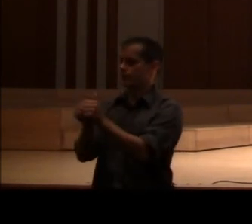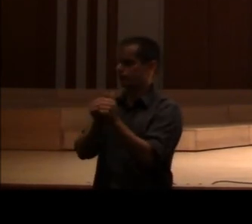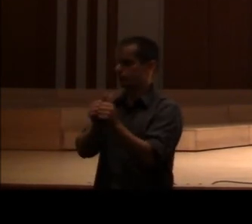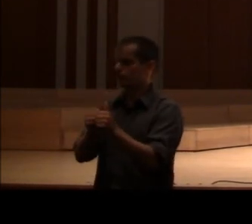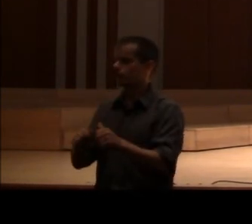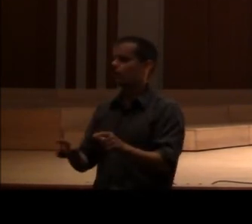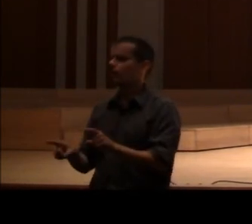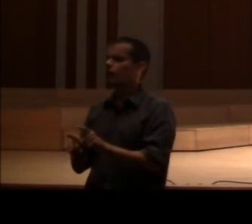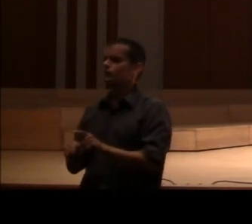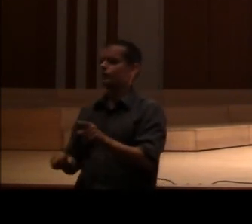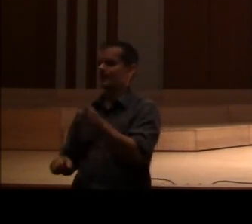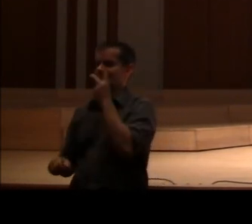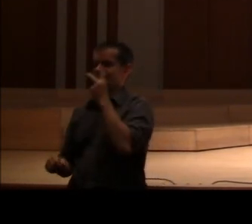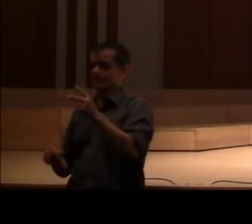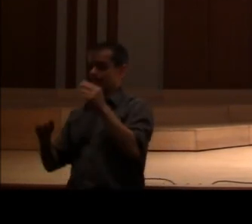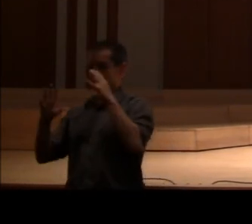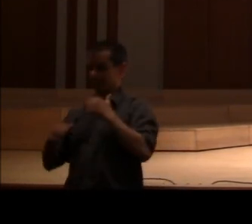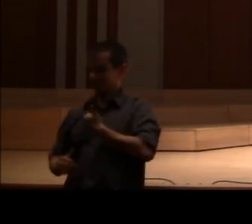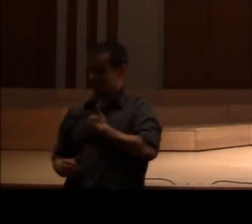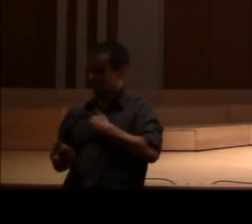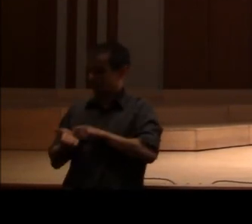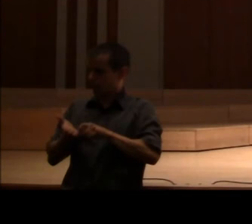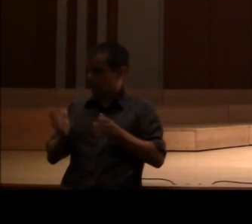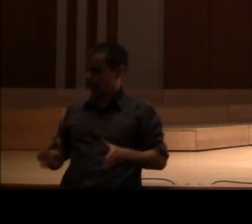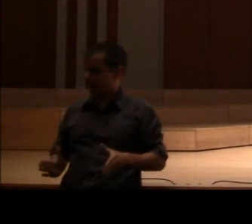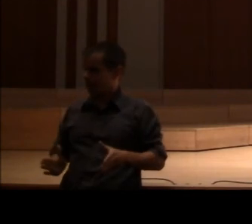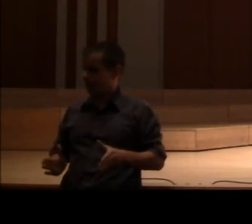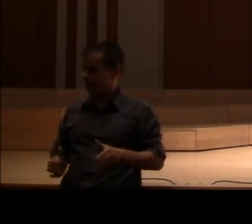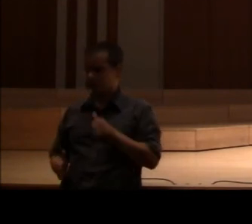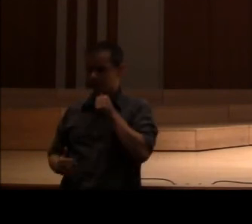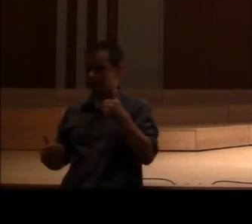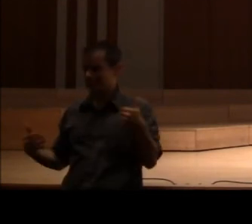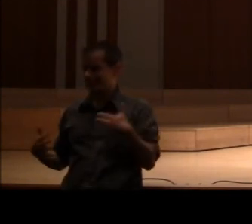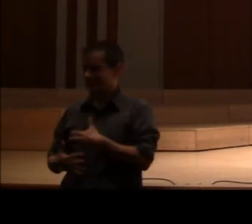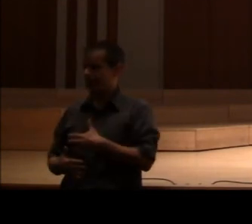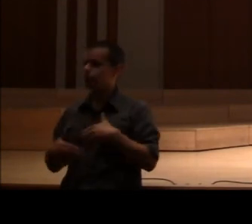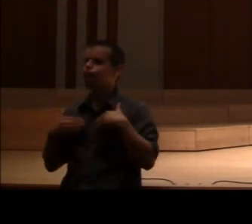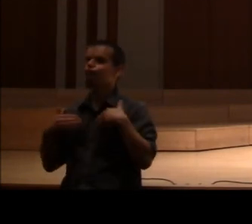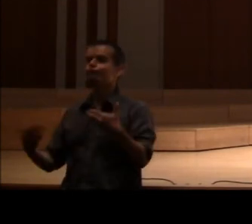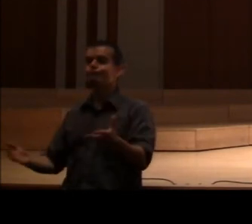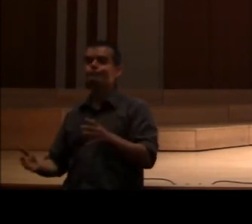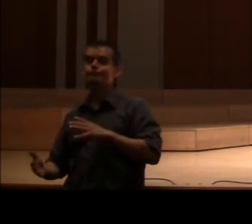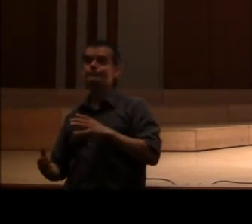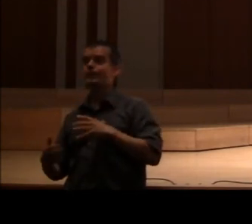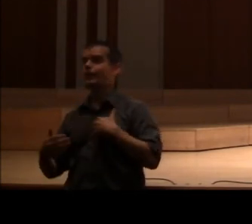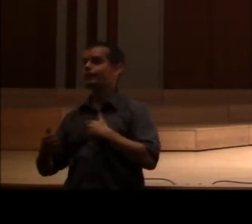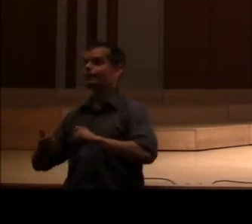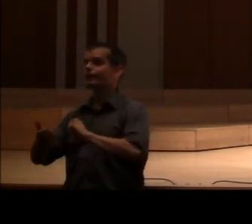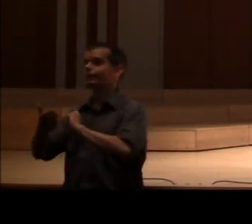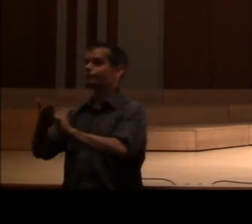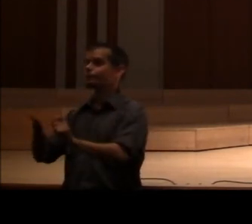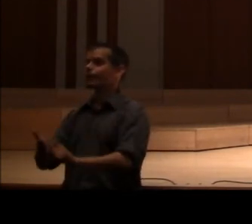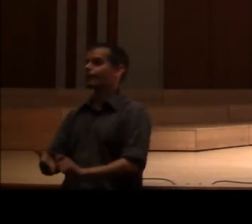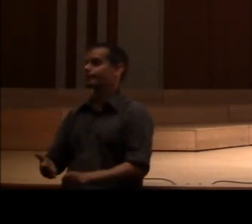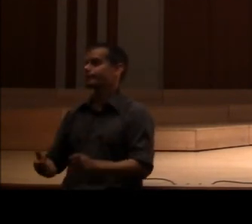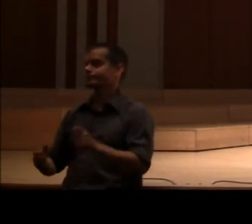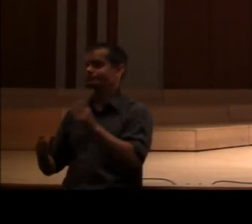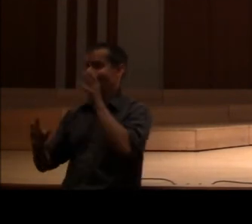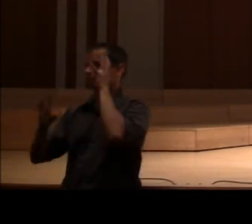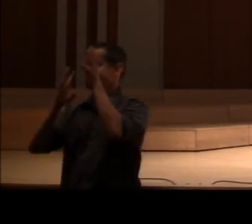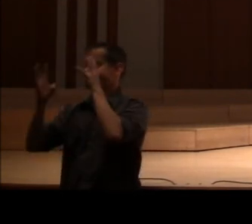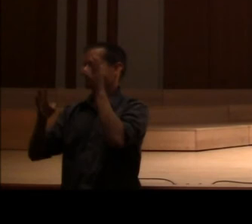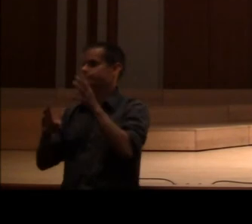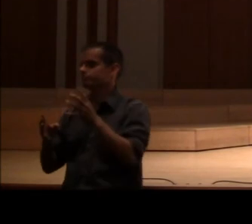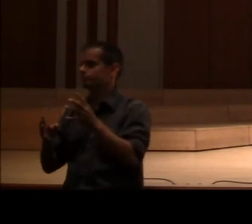gives them a chance to see the teacher as a writer and someone who's not scared to put themselves out there and say, okay, we're going to really test the waters here and write